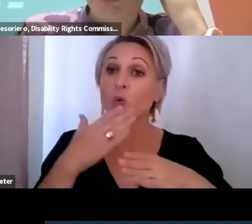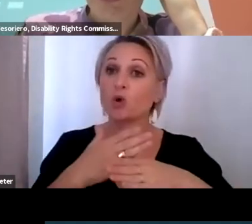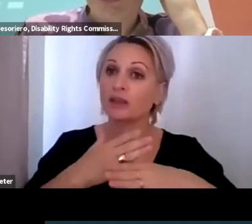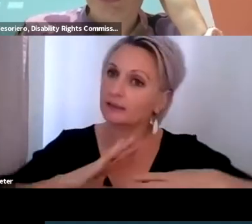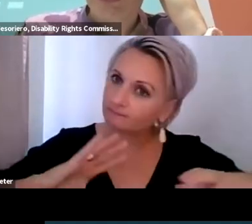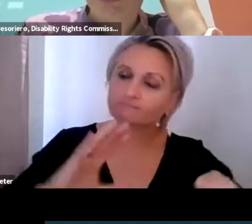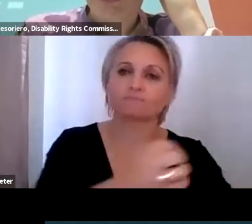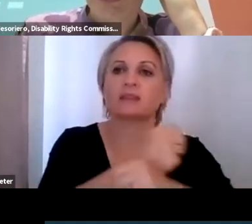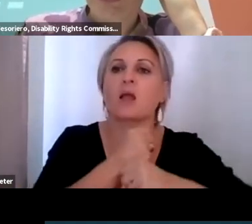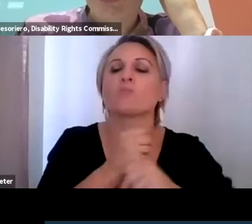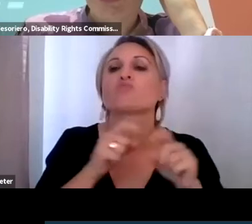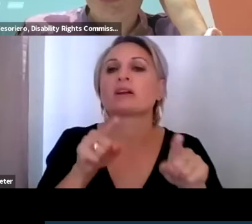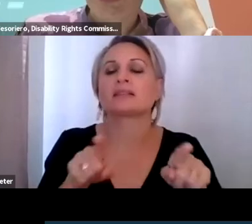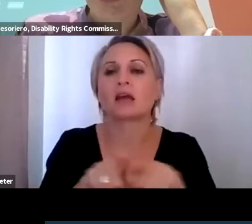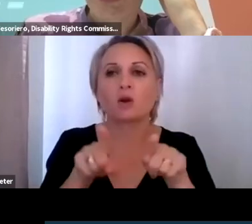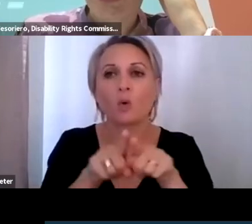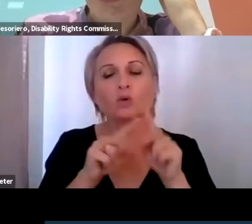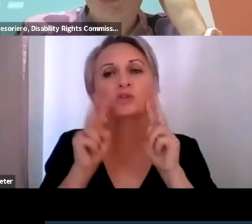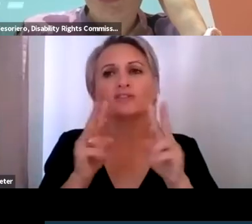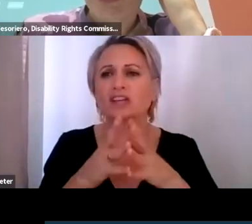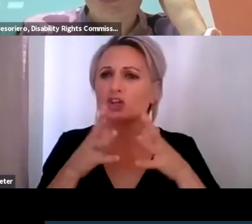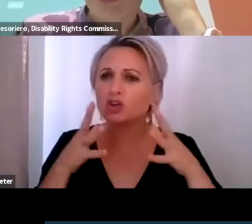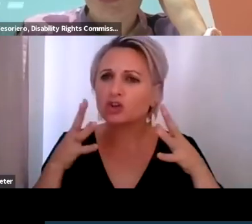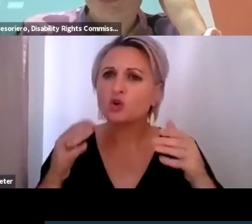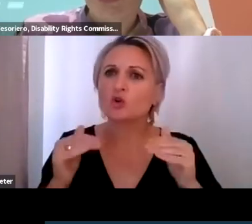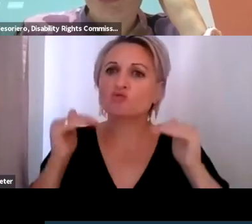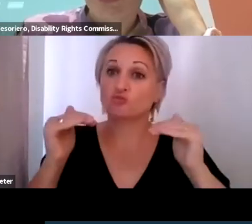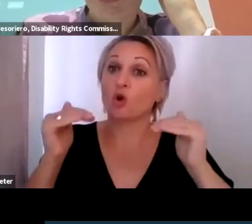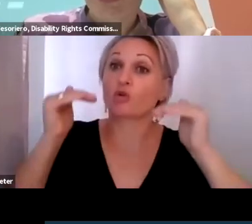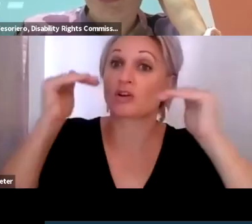seen massive progress across that.